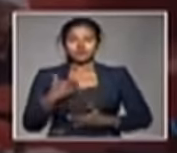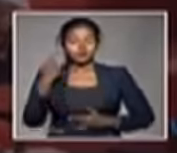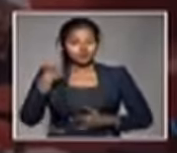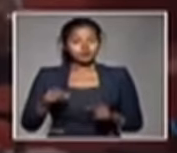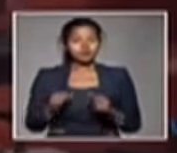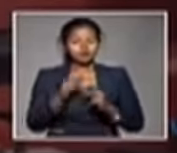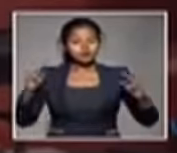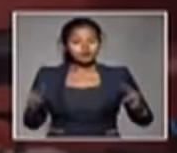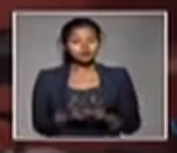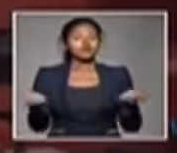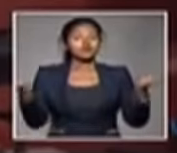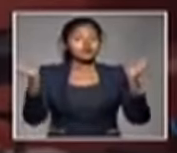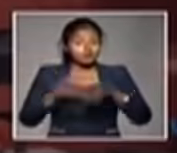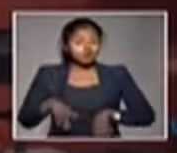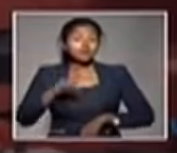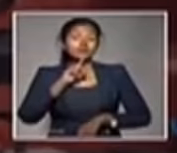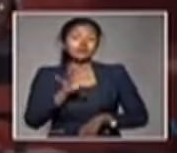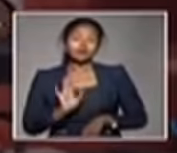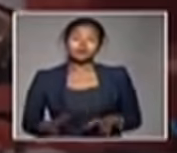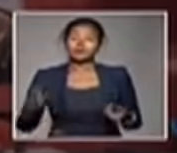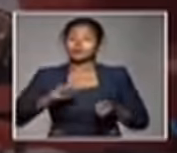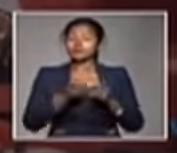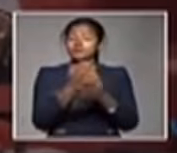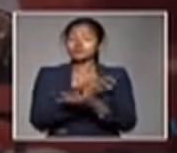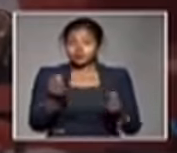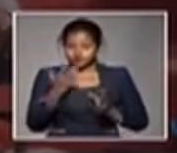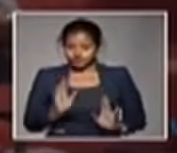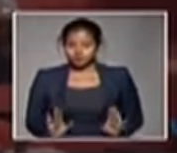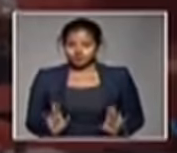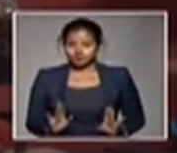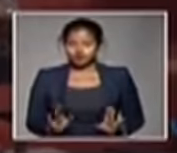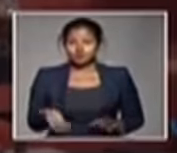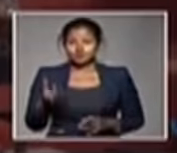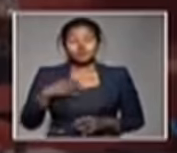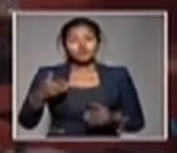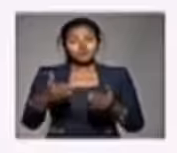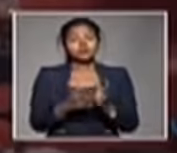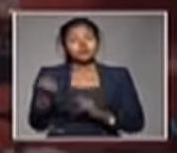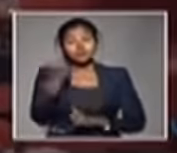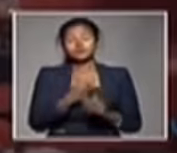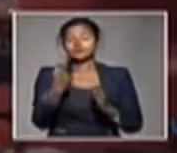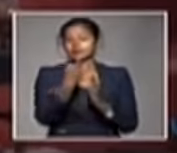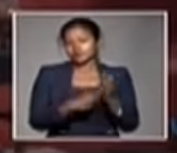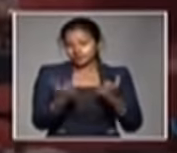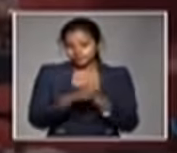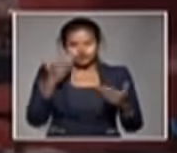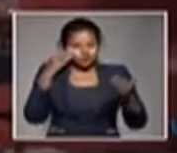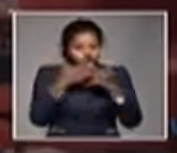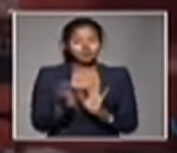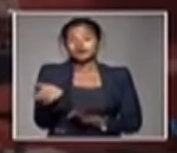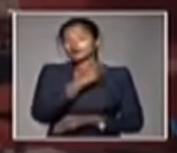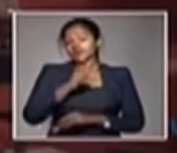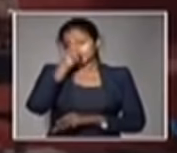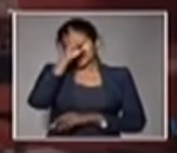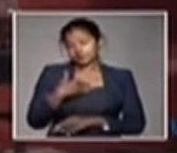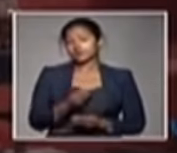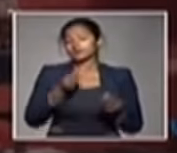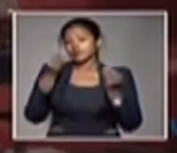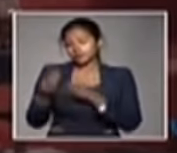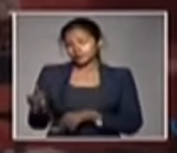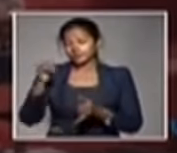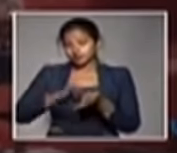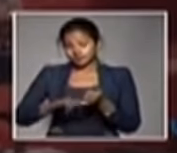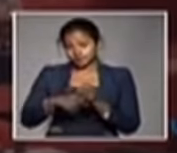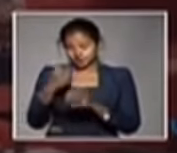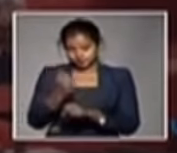reconvene during the time it was dissolved in order to make new laws for this. Last week I have handed over to the Secretary General